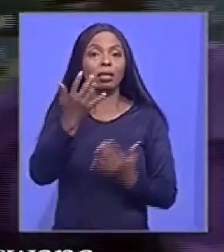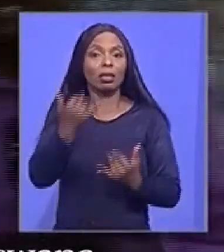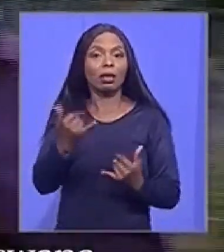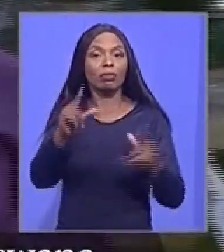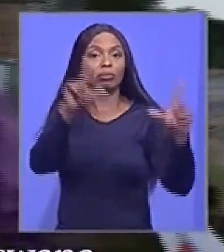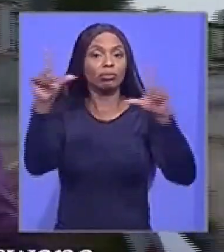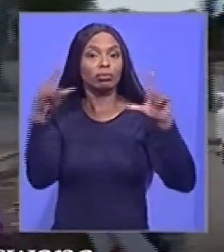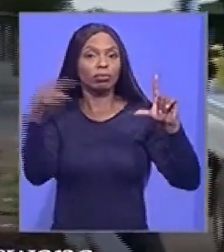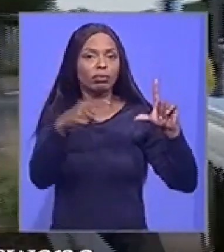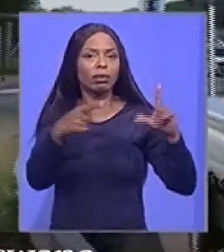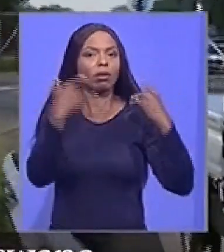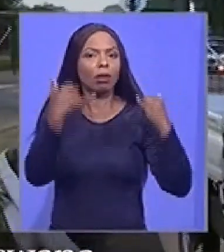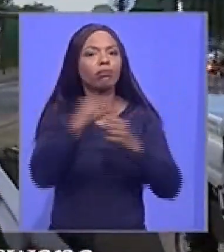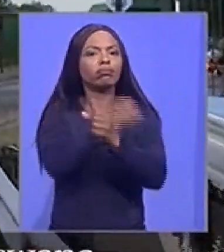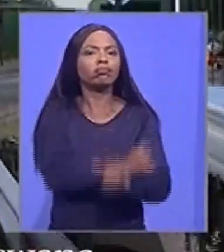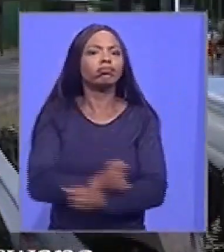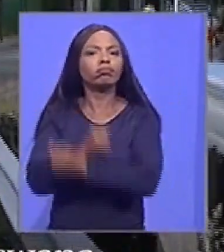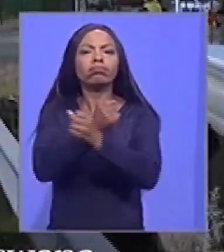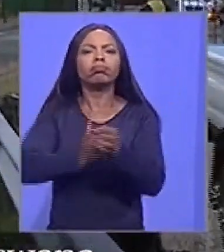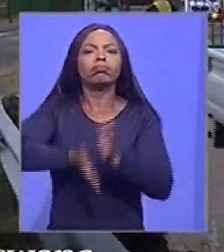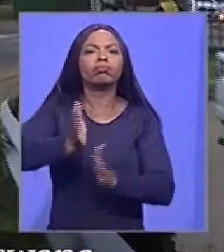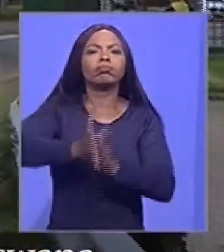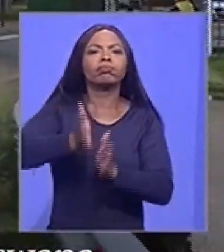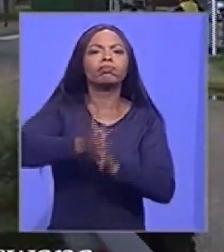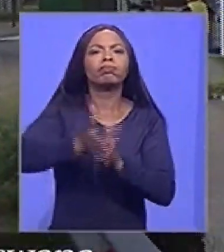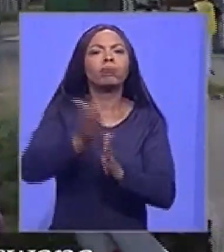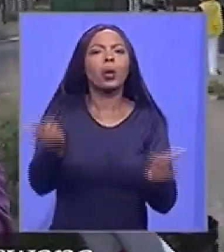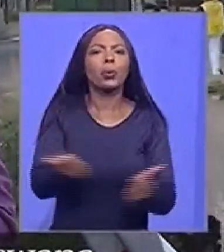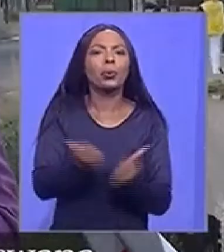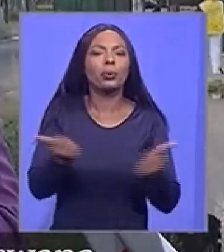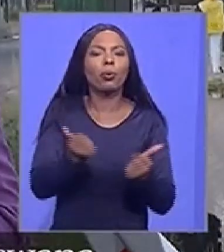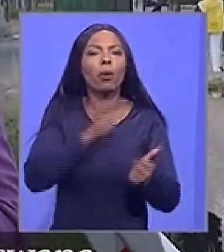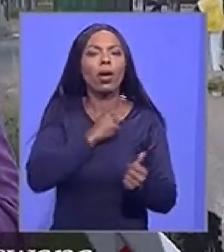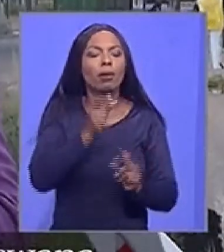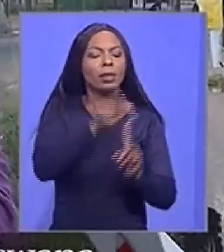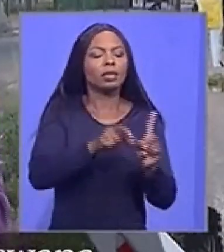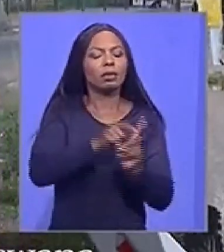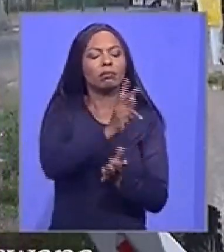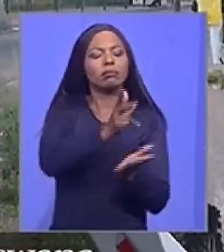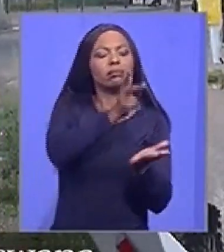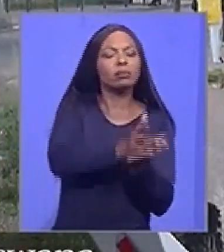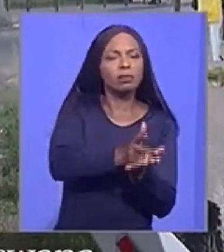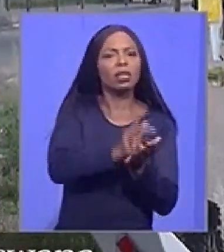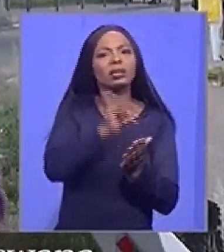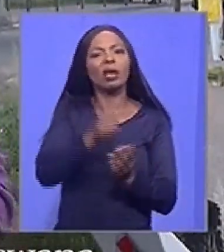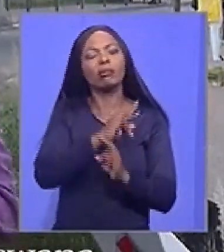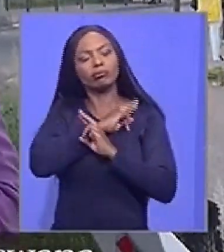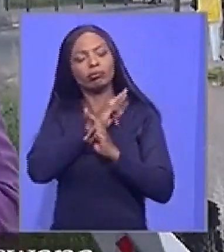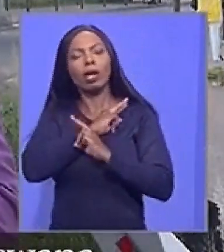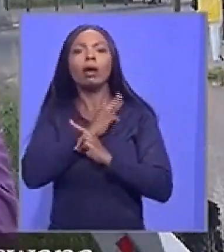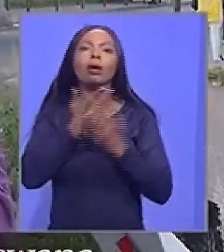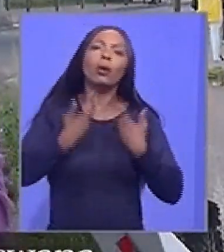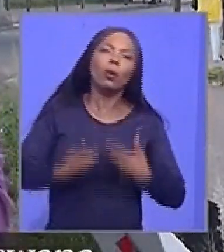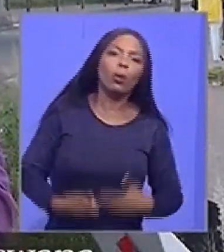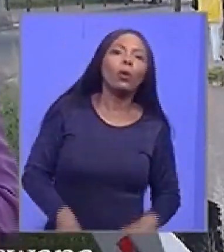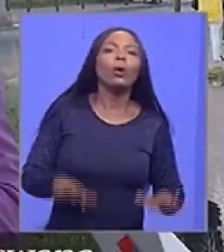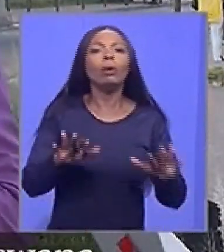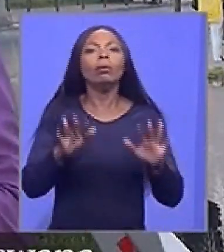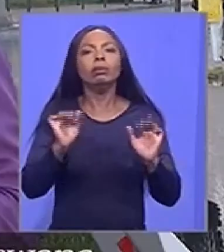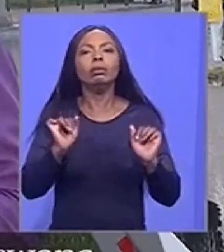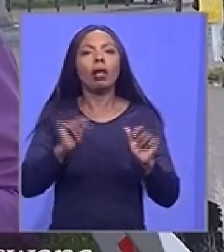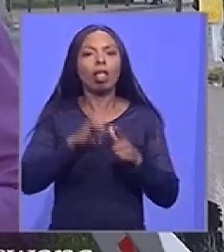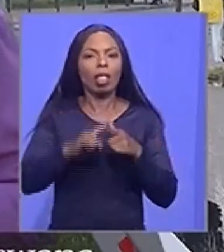feta jana ke ngwe ya serori se e leng gore ntse se le mo thoko ga tsela mokgweetsi wa sone a le mo bodareng a ile go tlhoka jalo go ka thusiwa jalo gore a